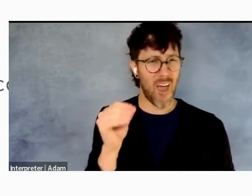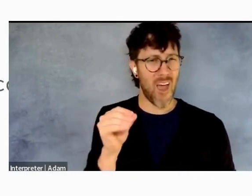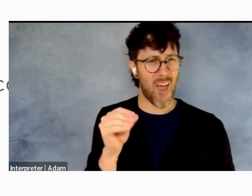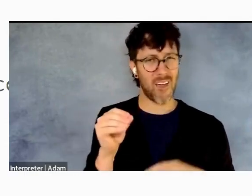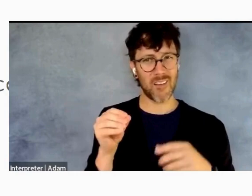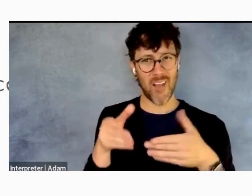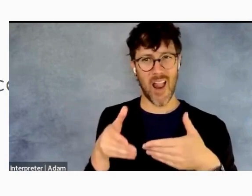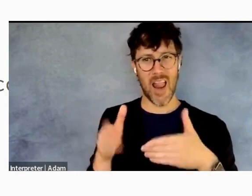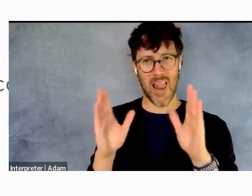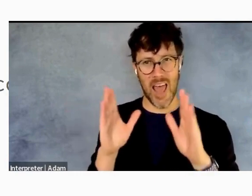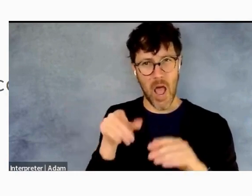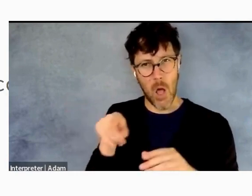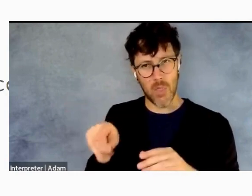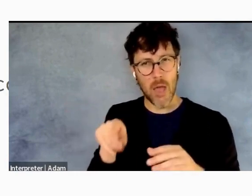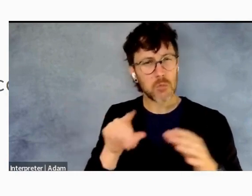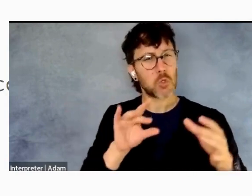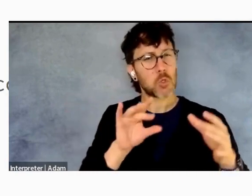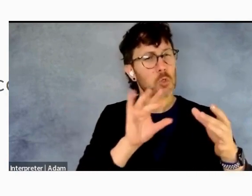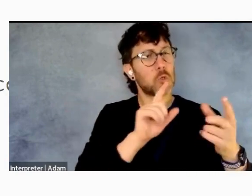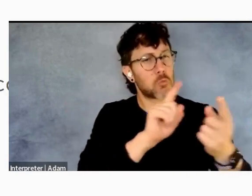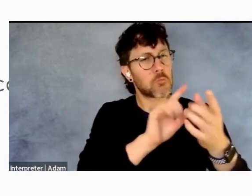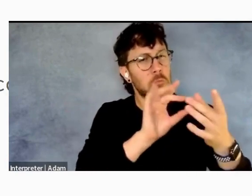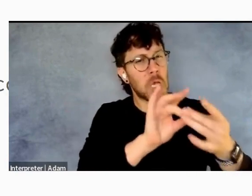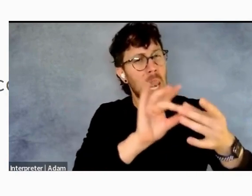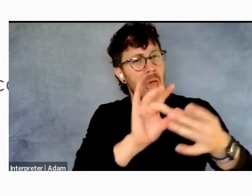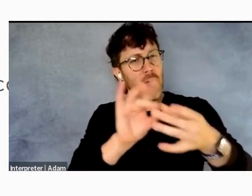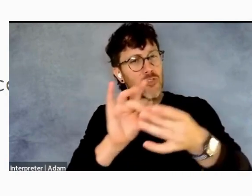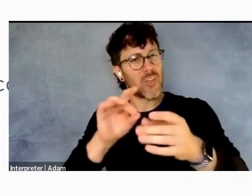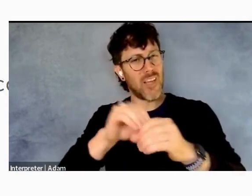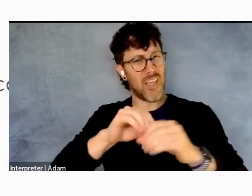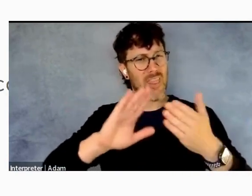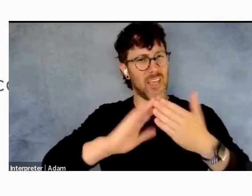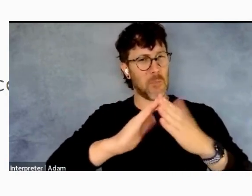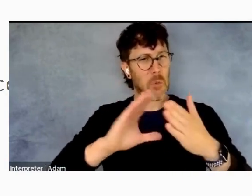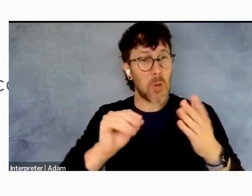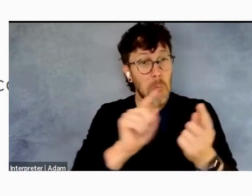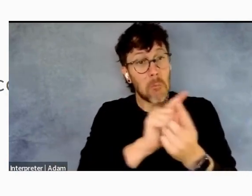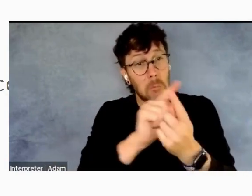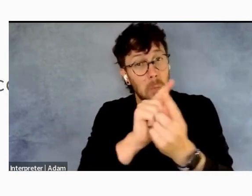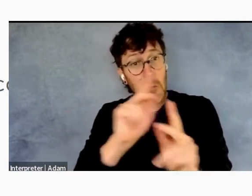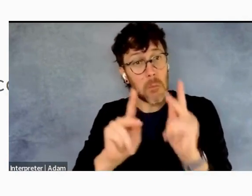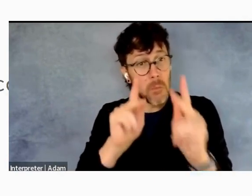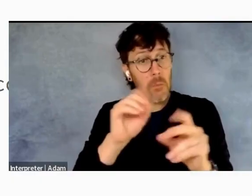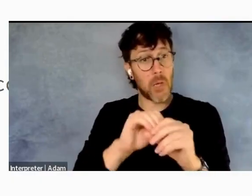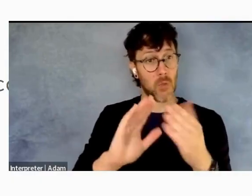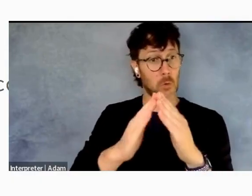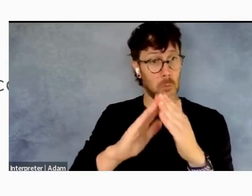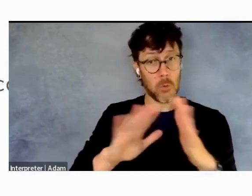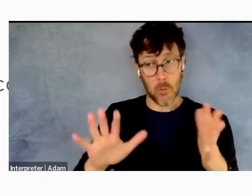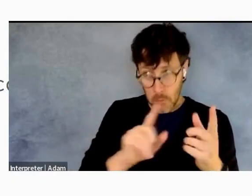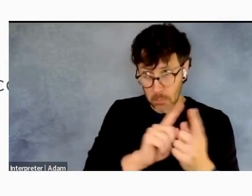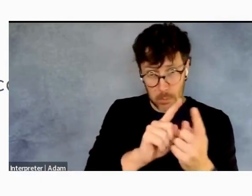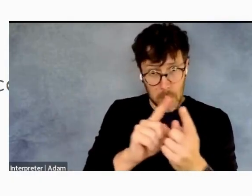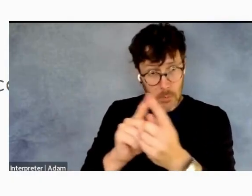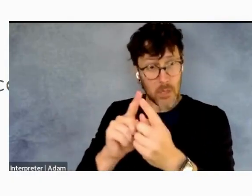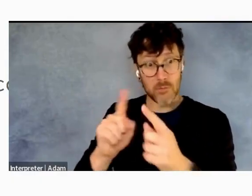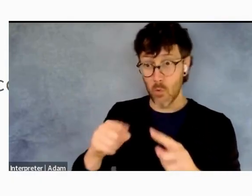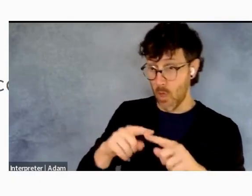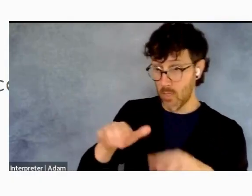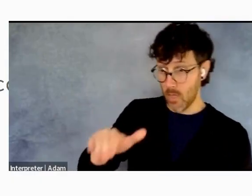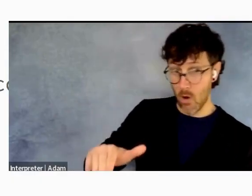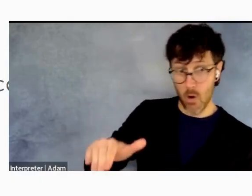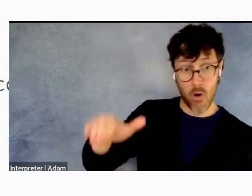build connections within the community and to meet people within the community that will then hopefully help them as they get